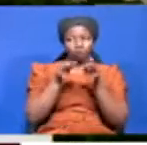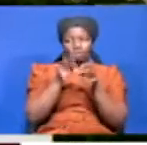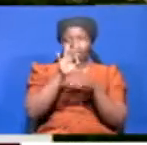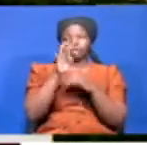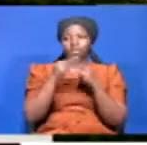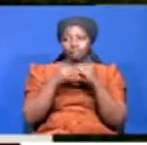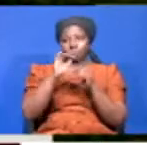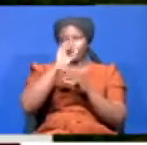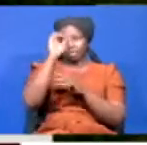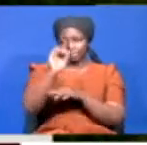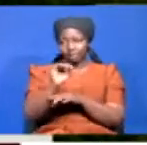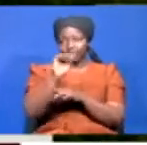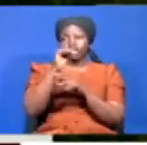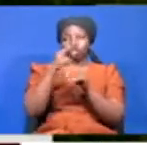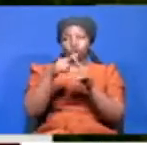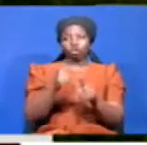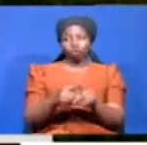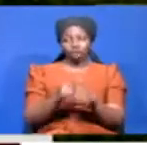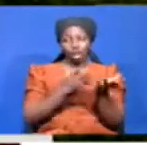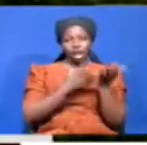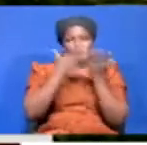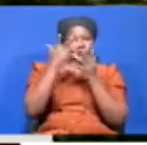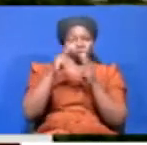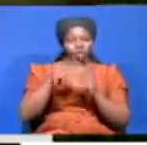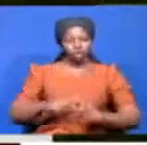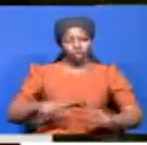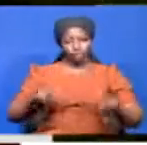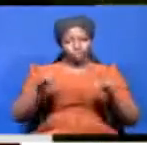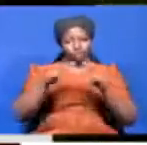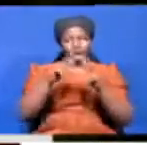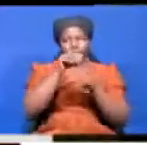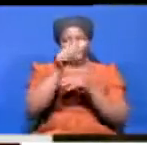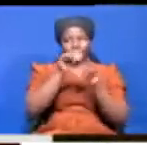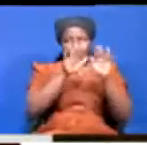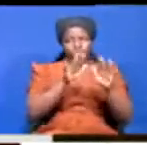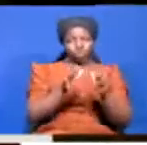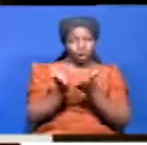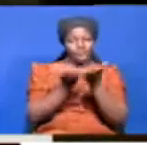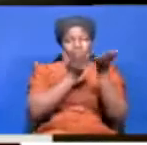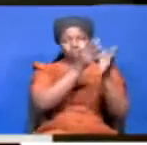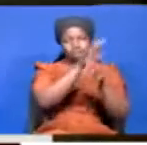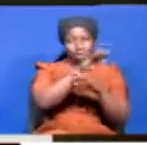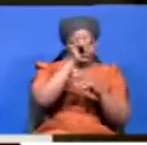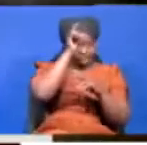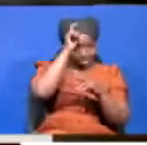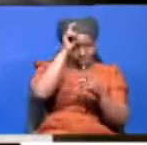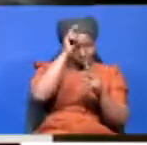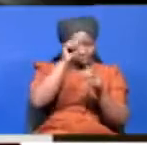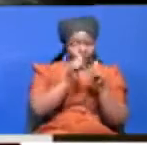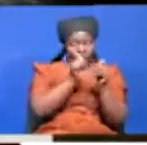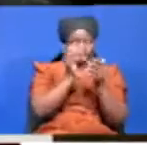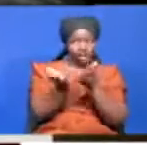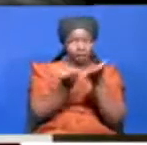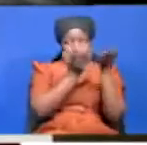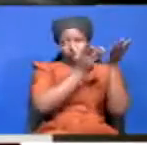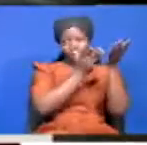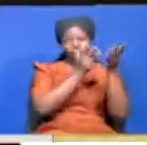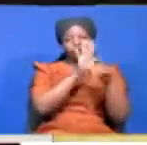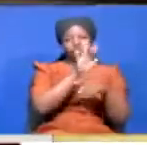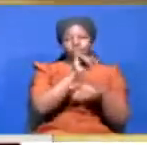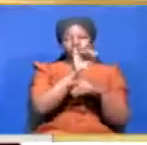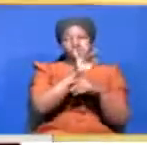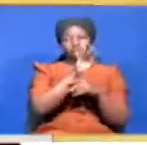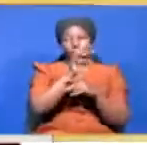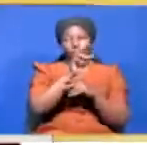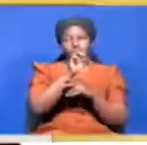Kenya's total tea export volumes. Other key export destinations for Kenyan tea were Egypt, that imported 5.3 million kilos of Kenyan